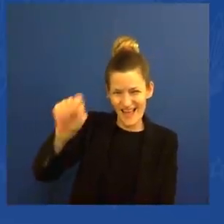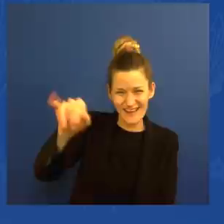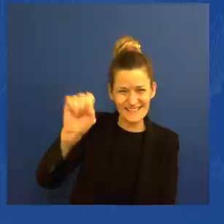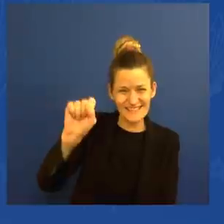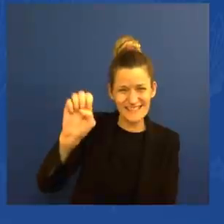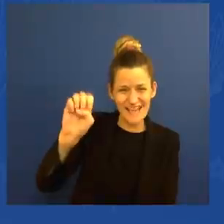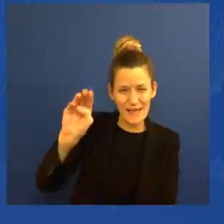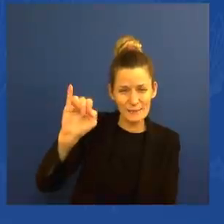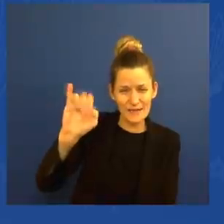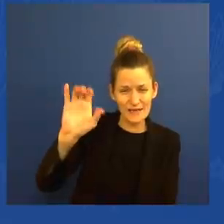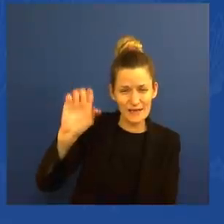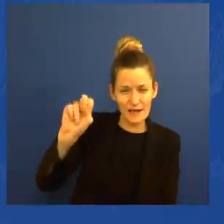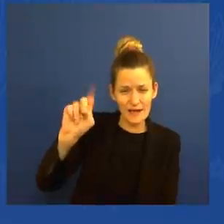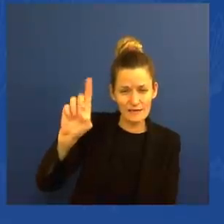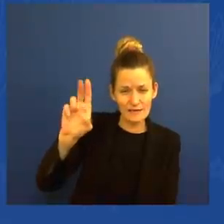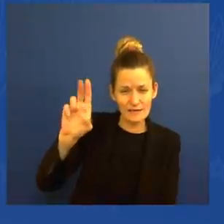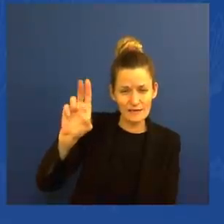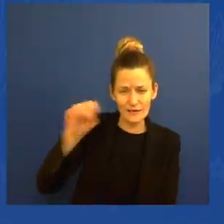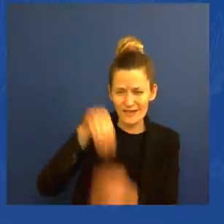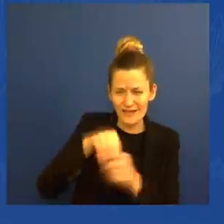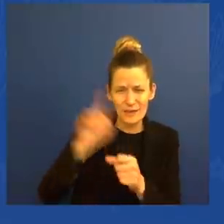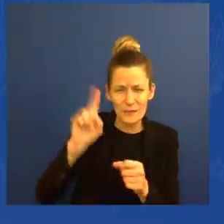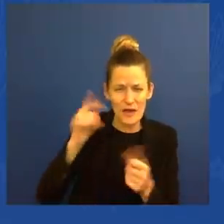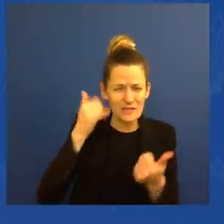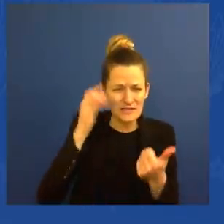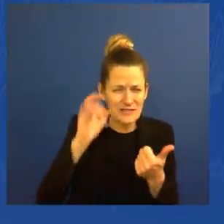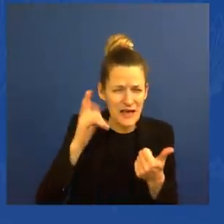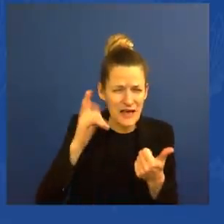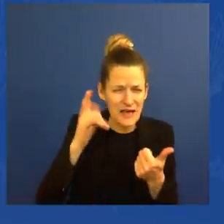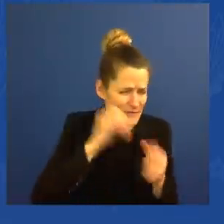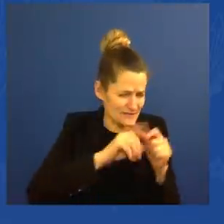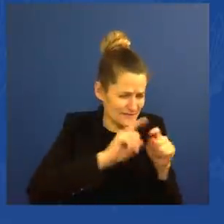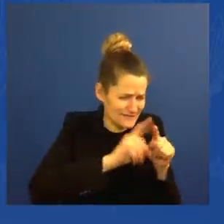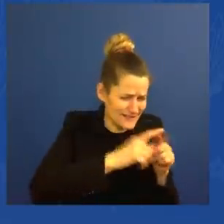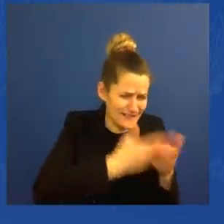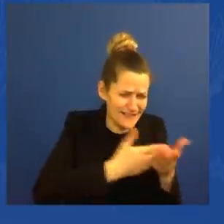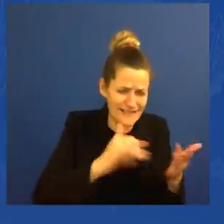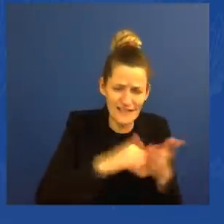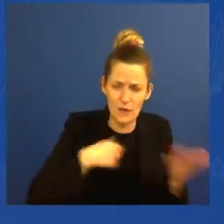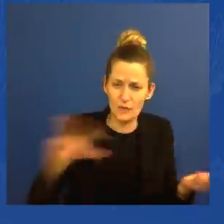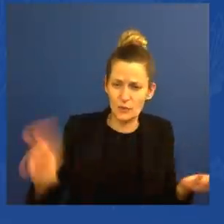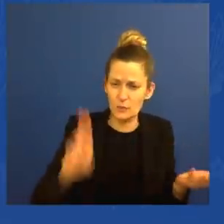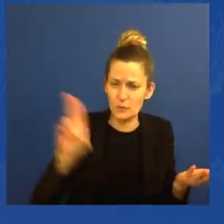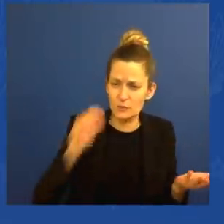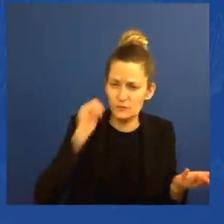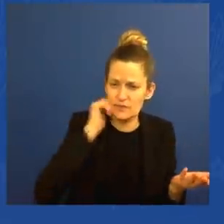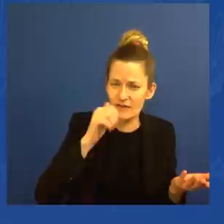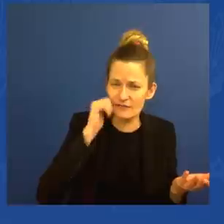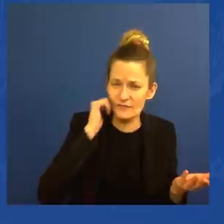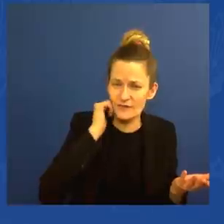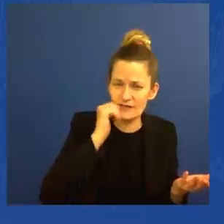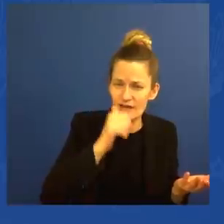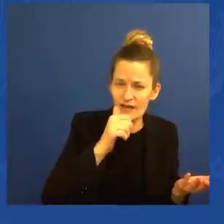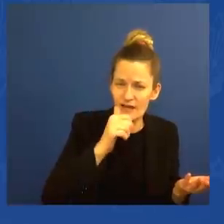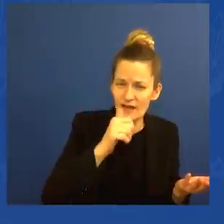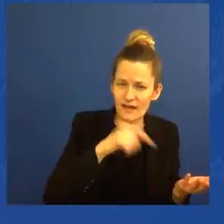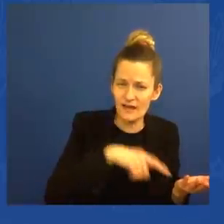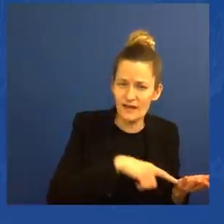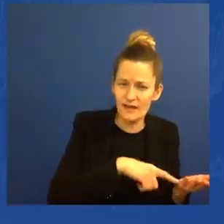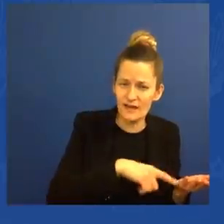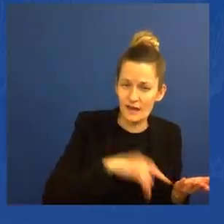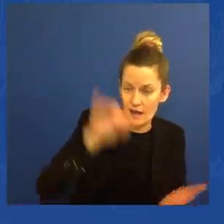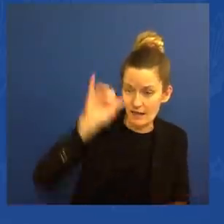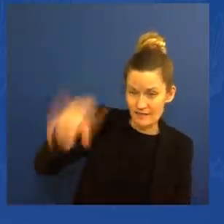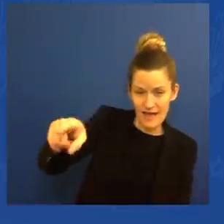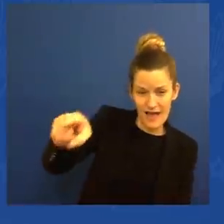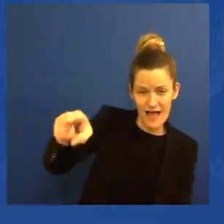they're prepared to increase that investment from $20 billion to $100 billion in the suburb of Cleveland.